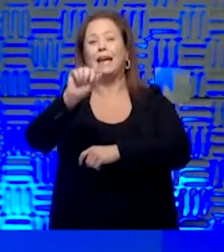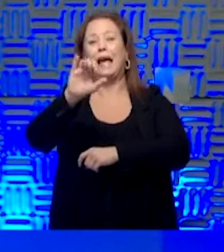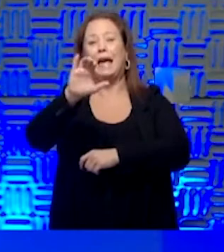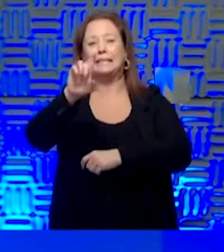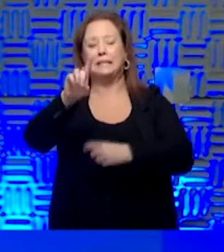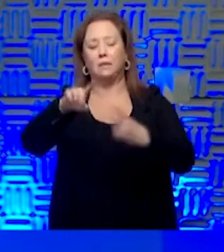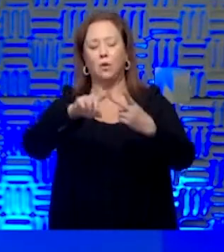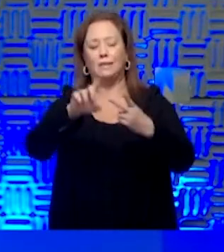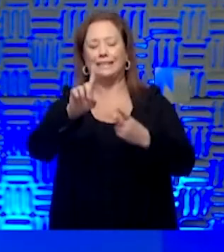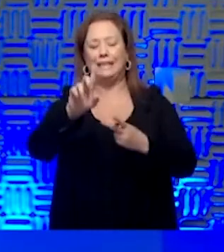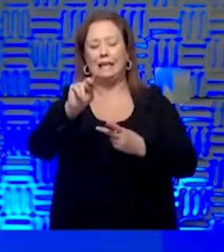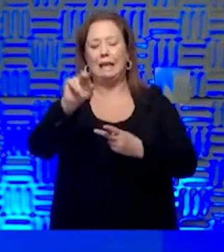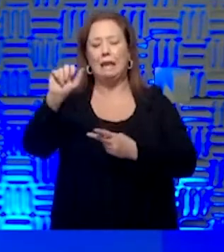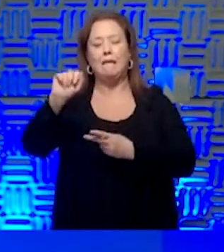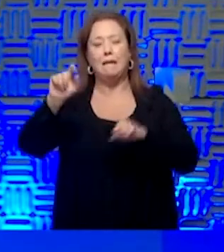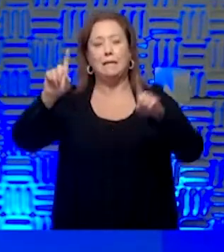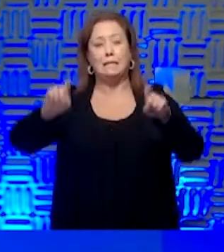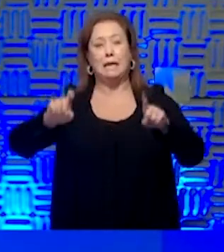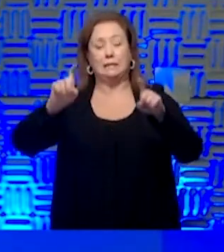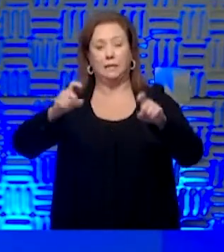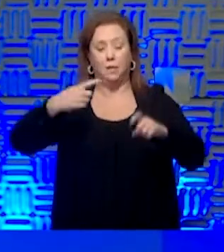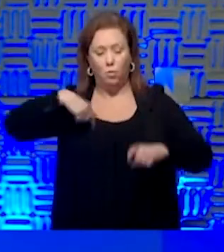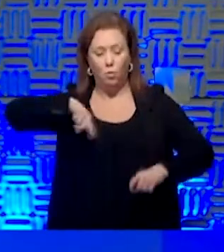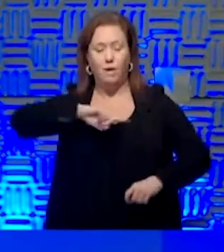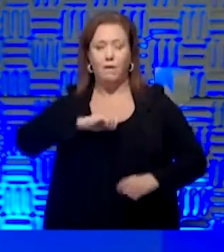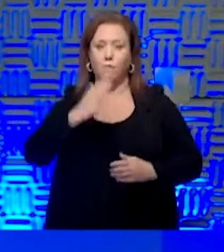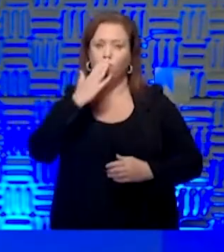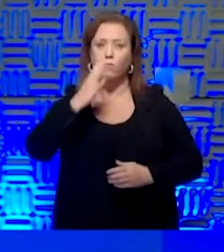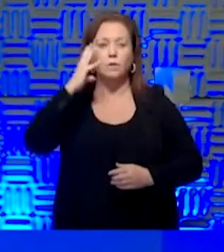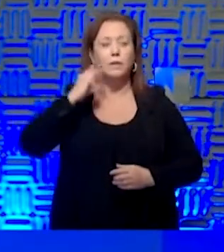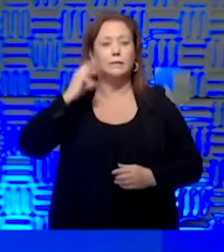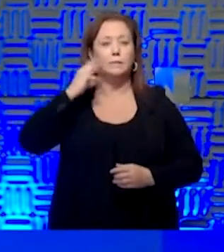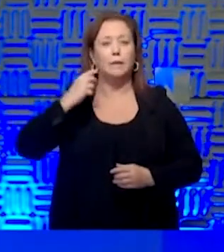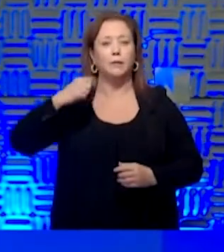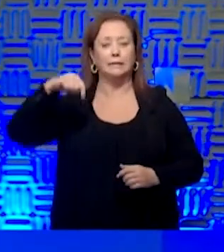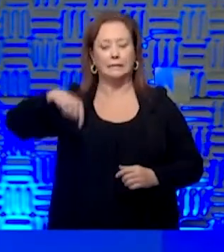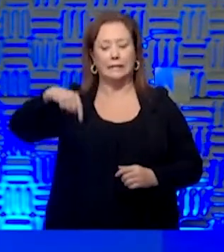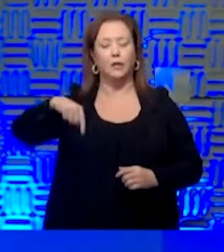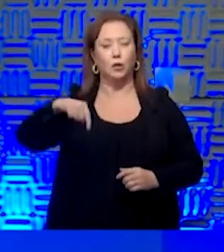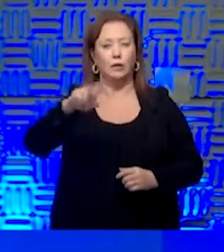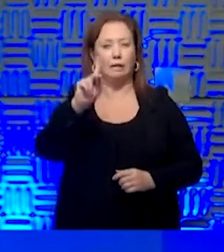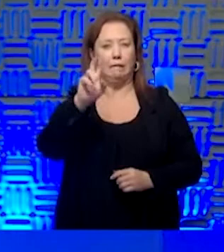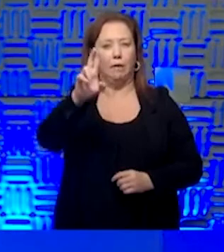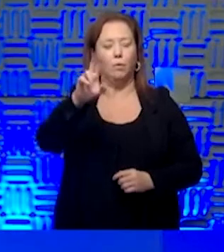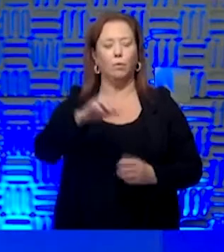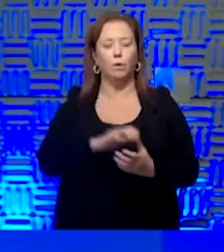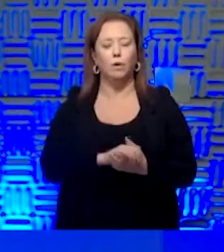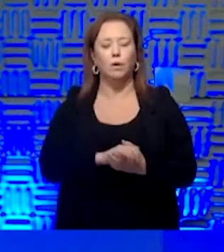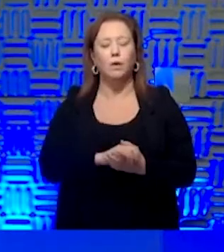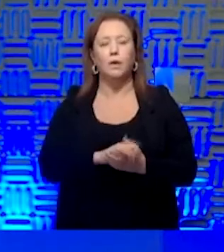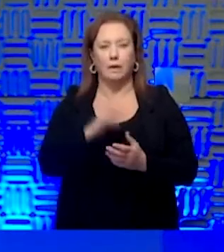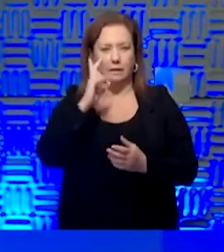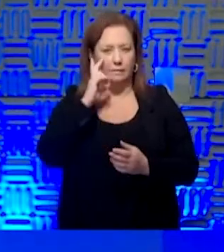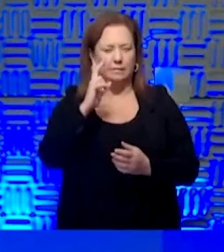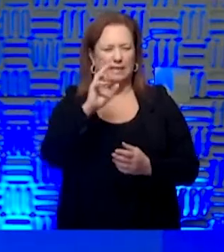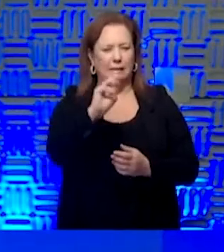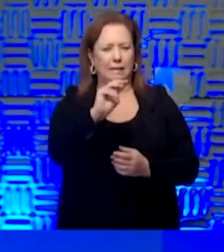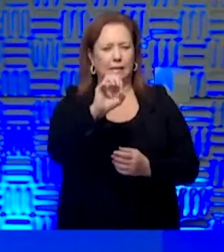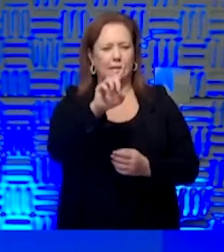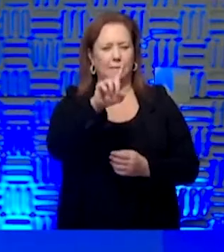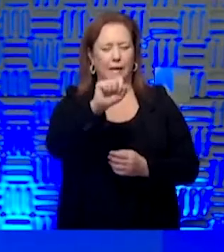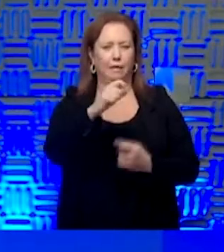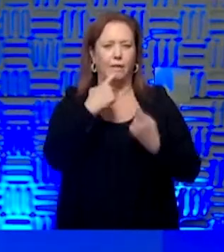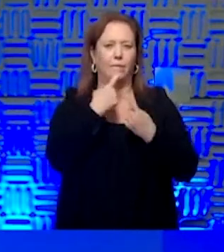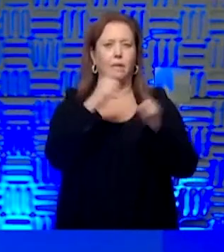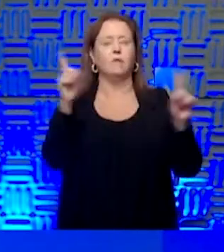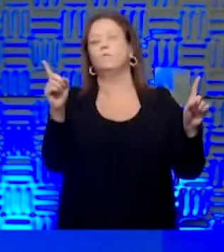PCR tests. We certainly have had very good experience here. There's been that in the media, or it's been touted